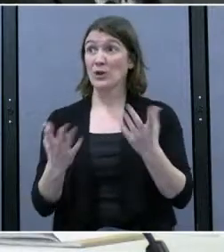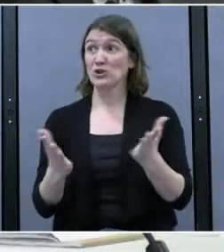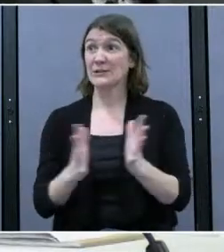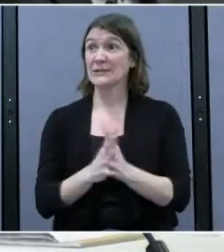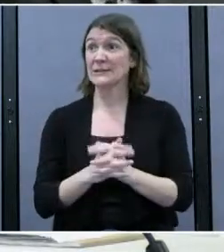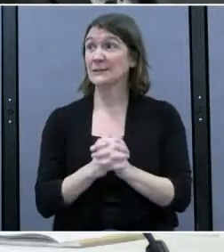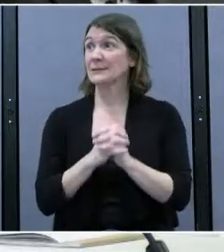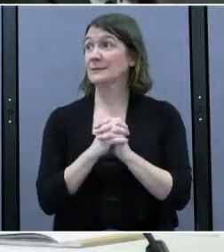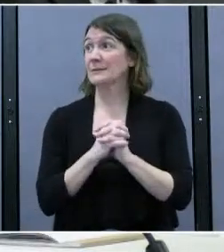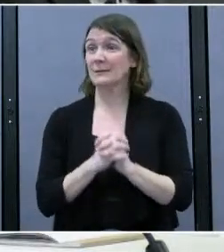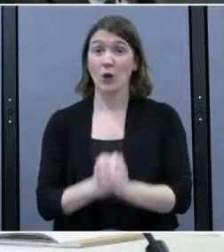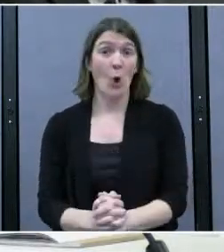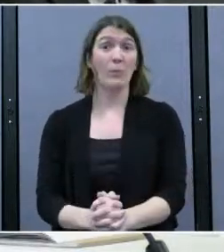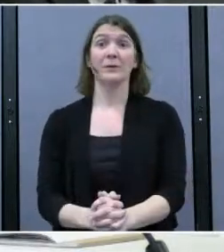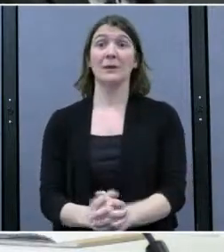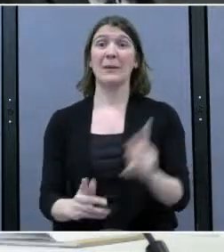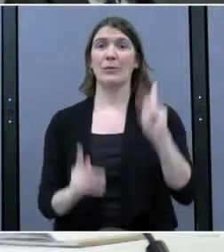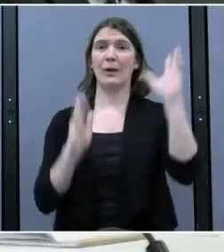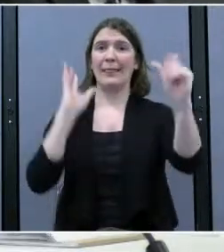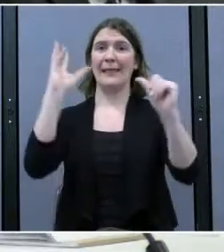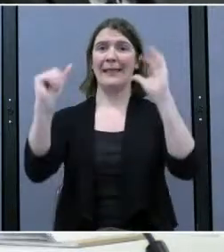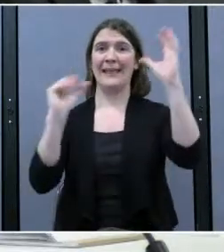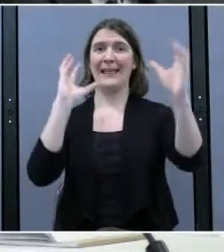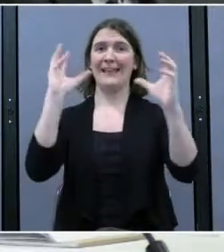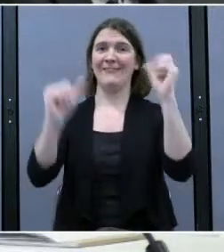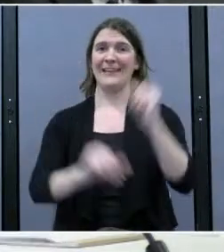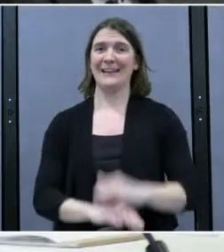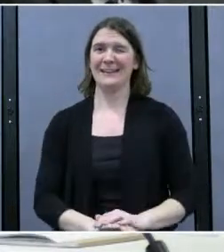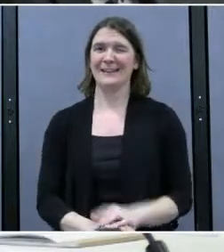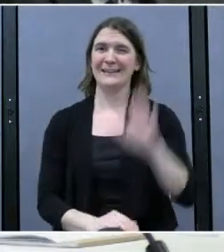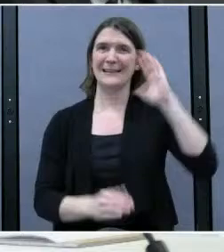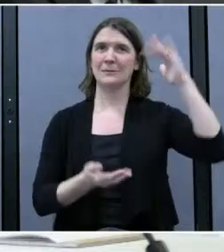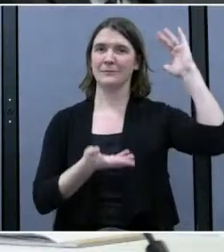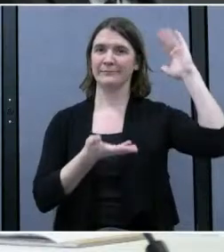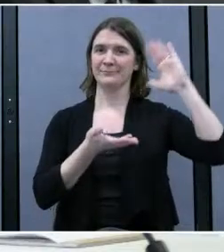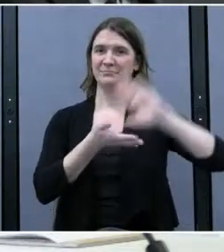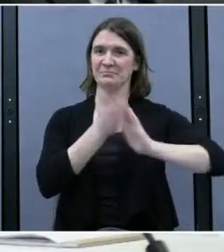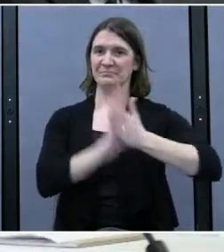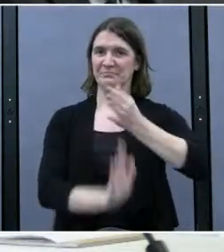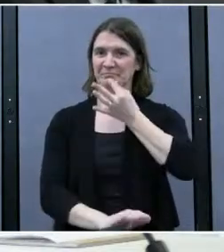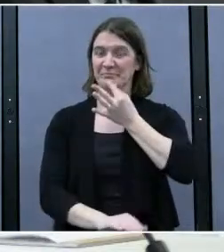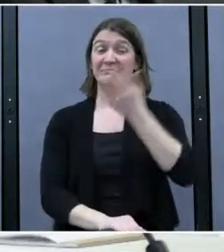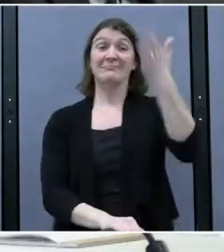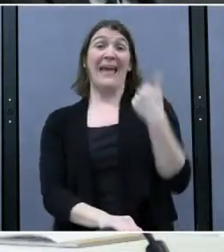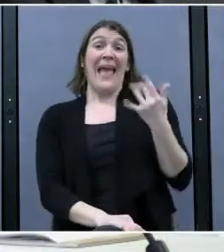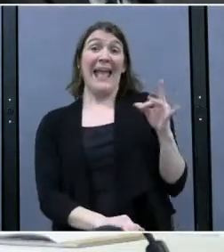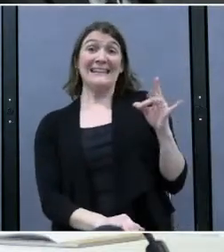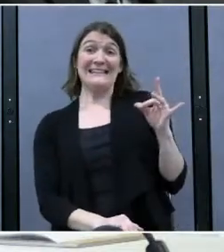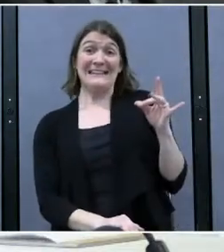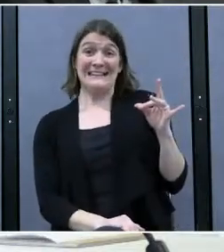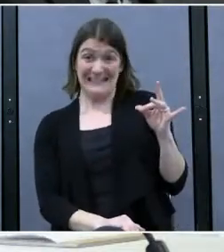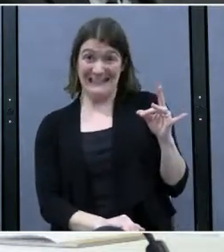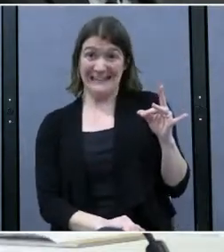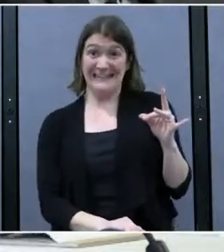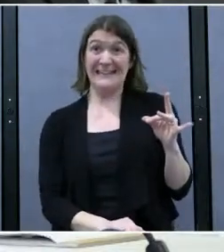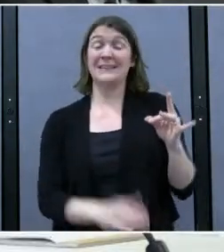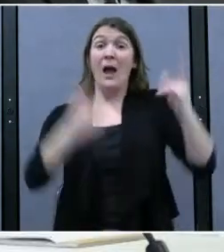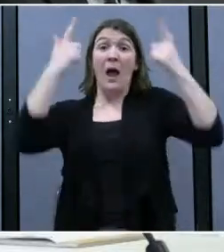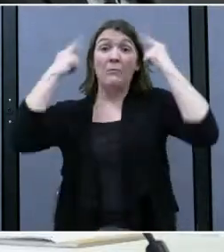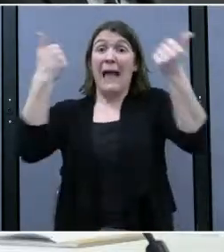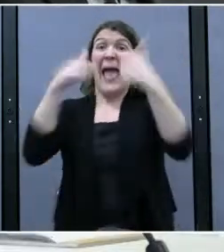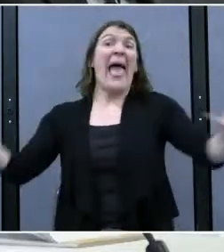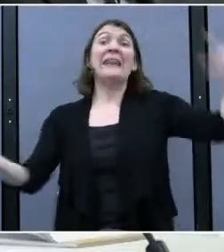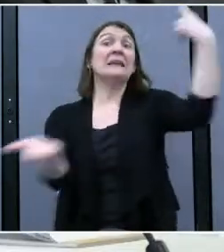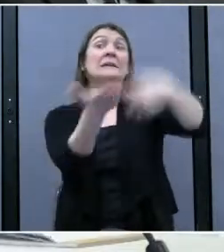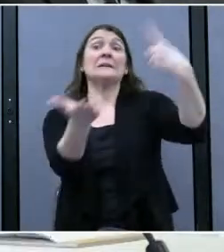about that? Okay. Article 18, is where we can talk about whatever we want to talk